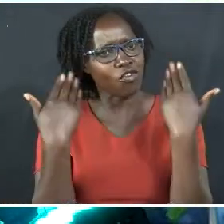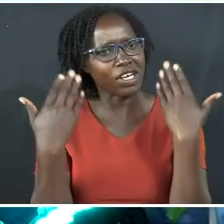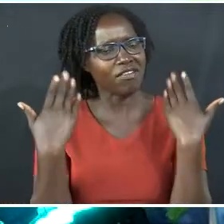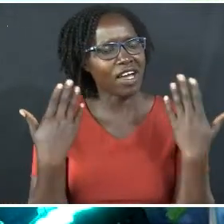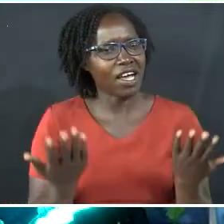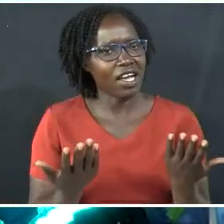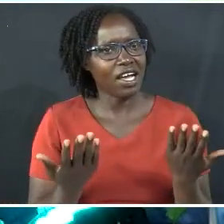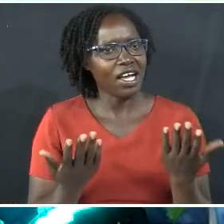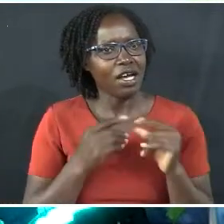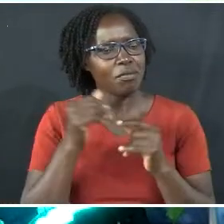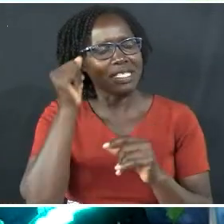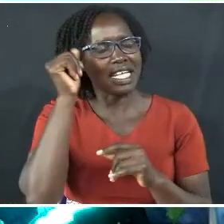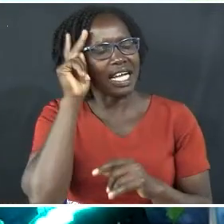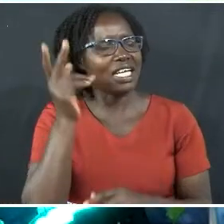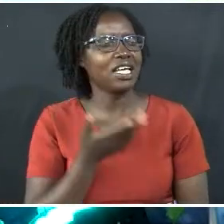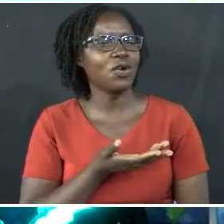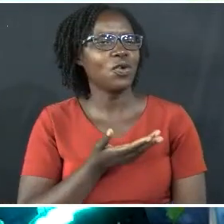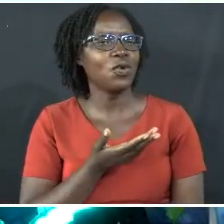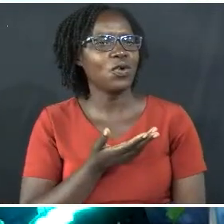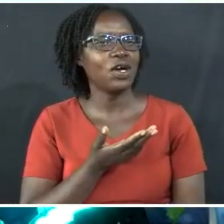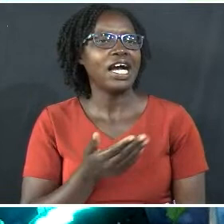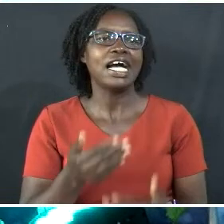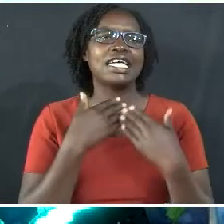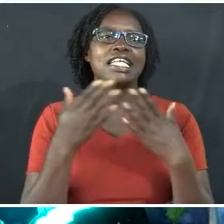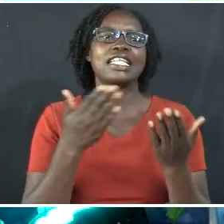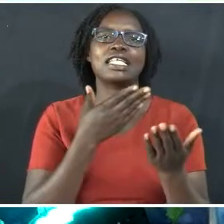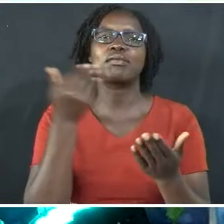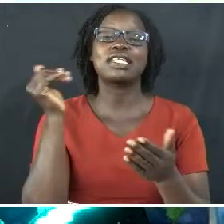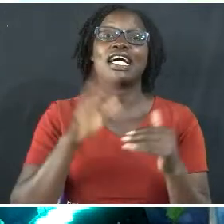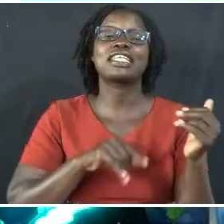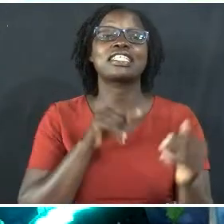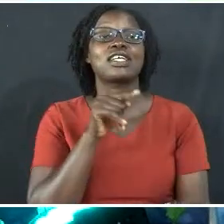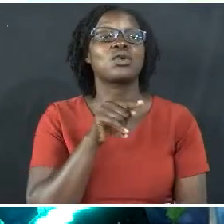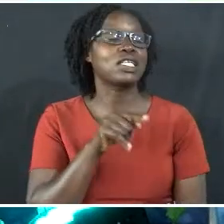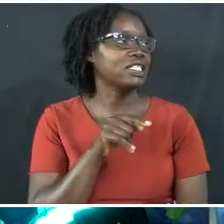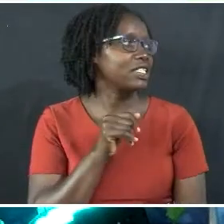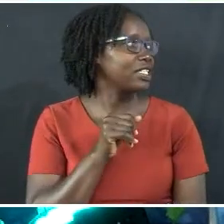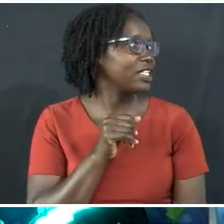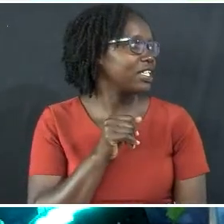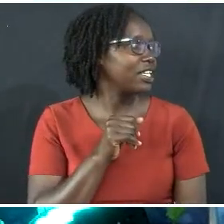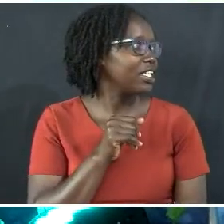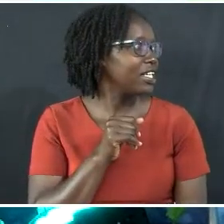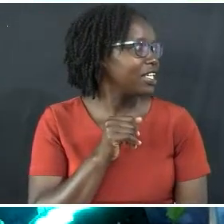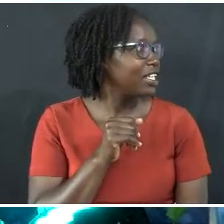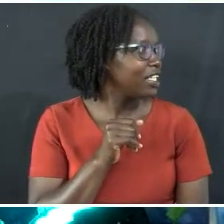ever. Pastor Kali, there is nothing better as that one. Yeah.